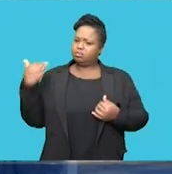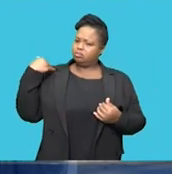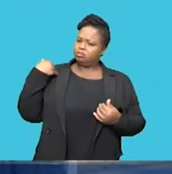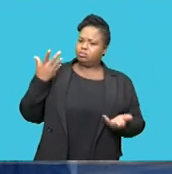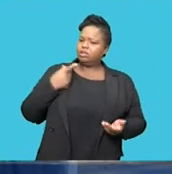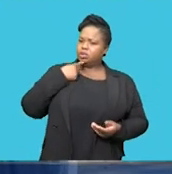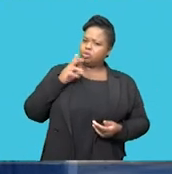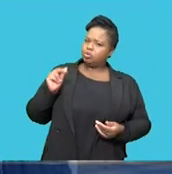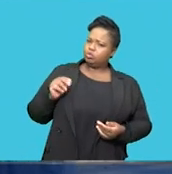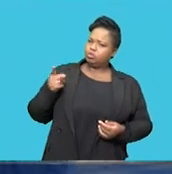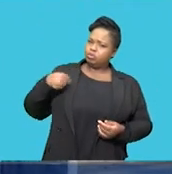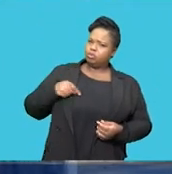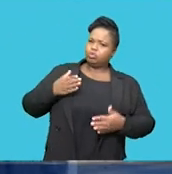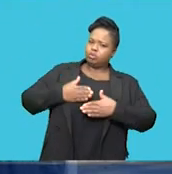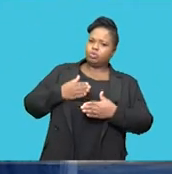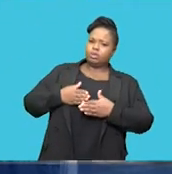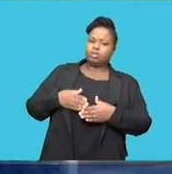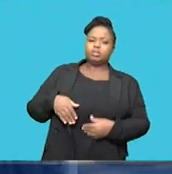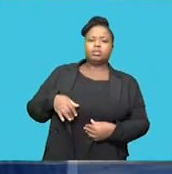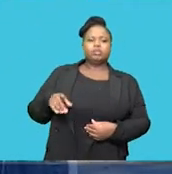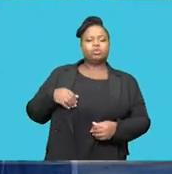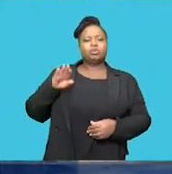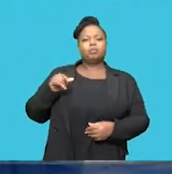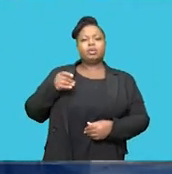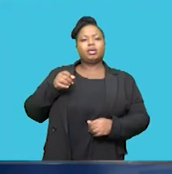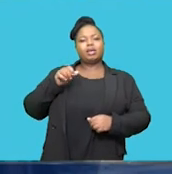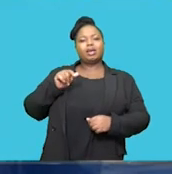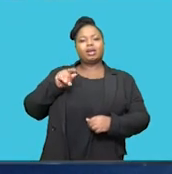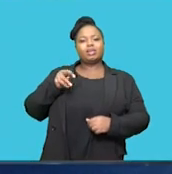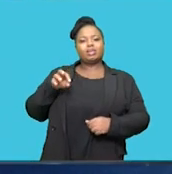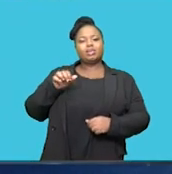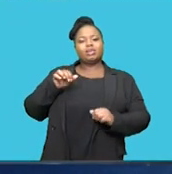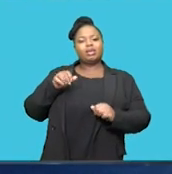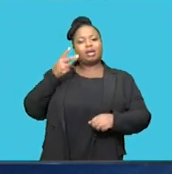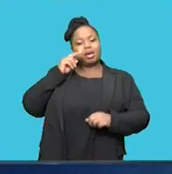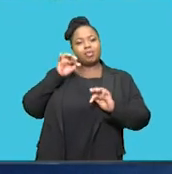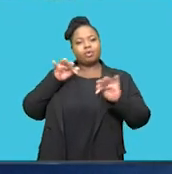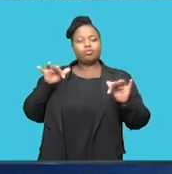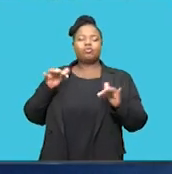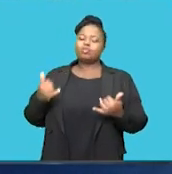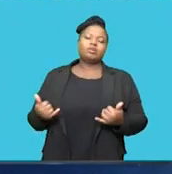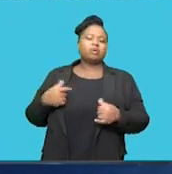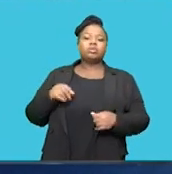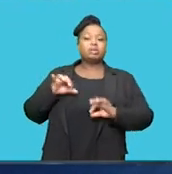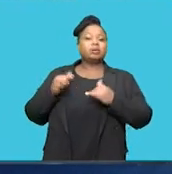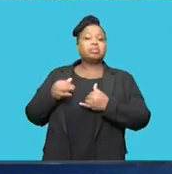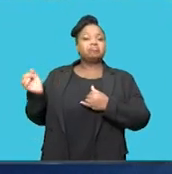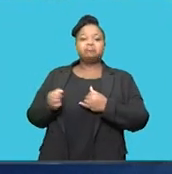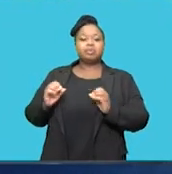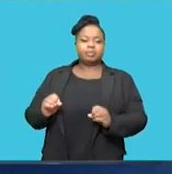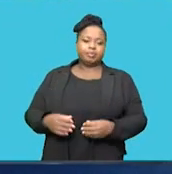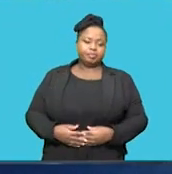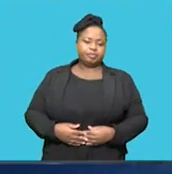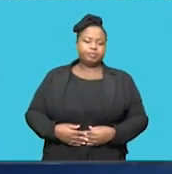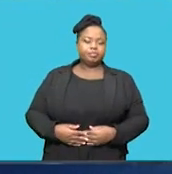no, besebenzela ibhekana abantu nanani, asisena msebenzi. So this company engenile manje ayifuni ukusithatha.